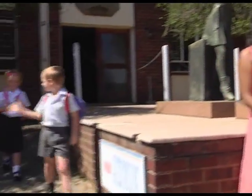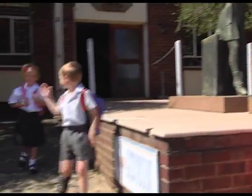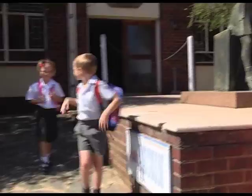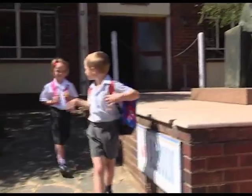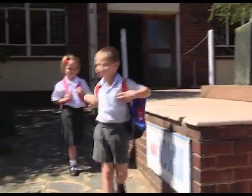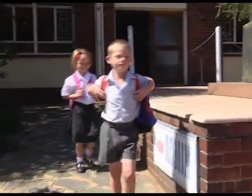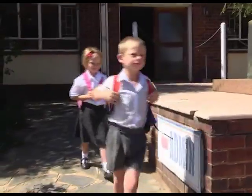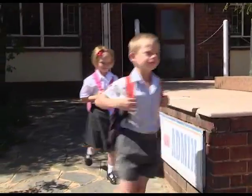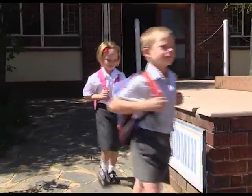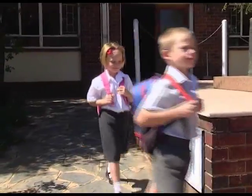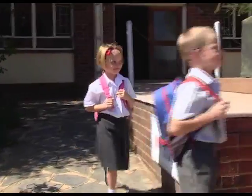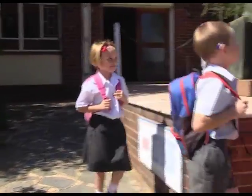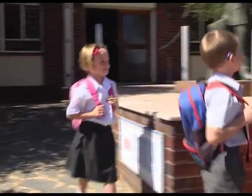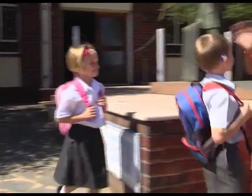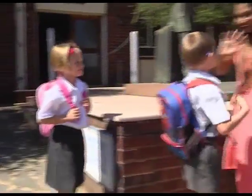Come.